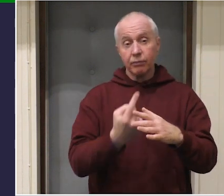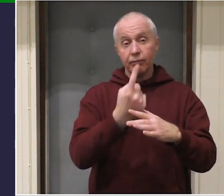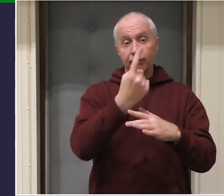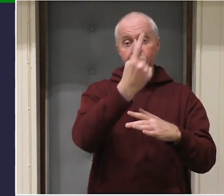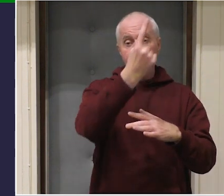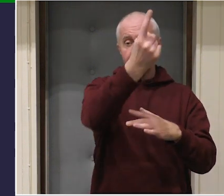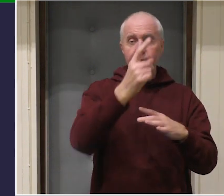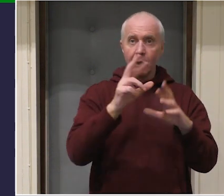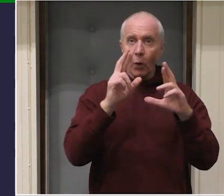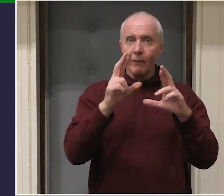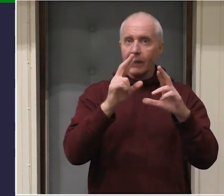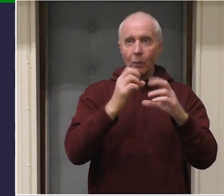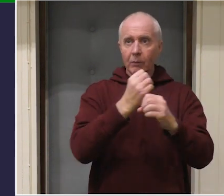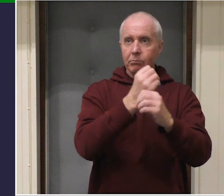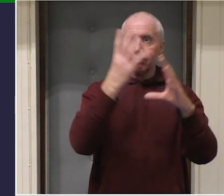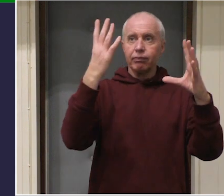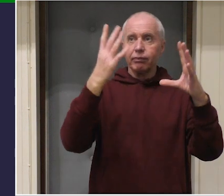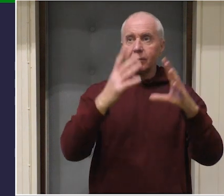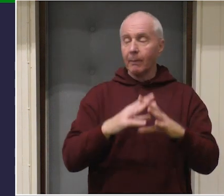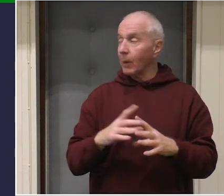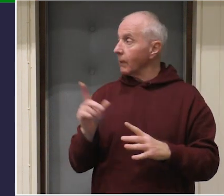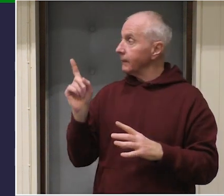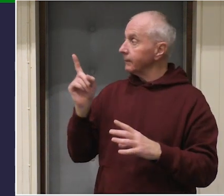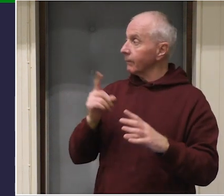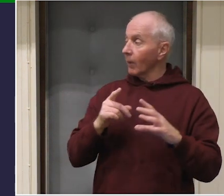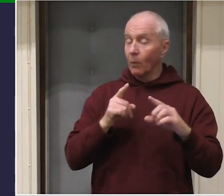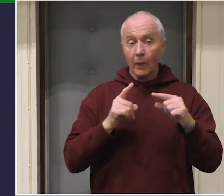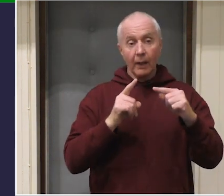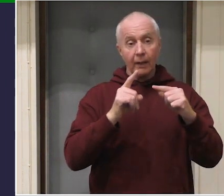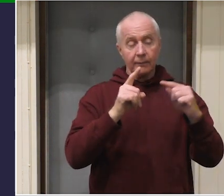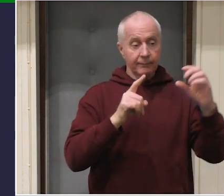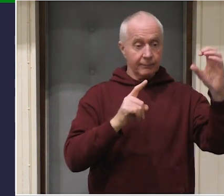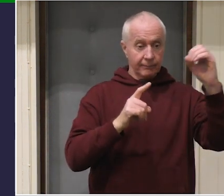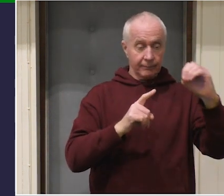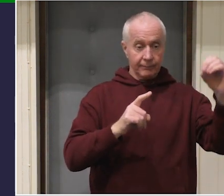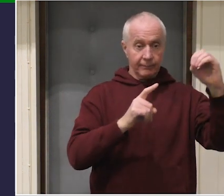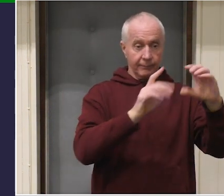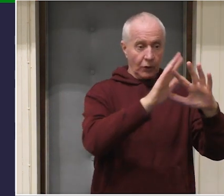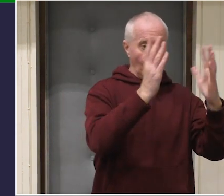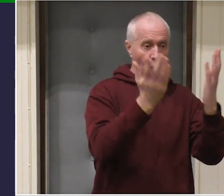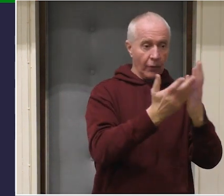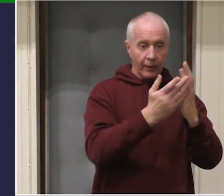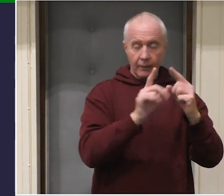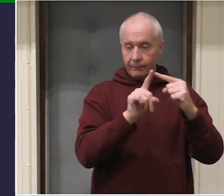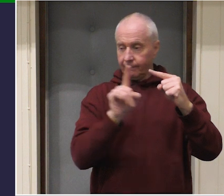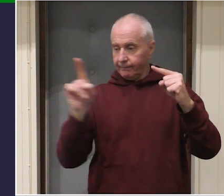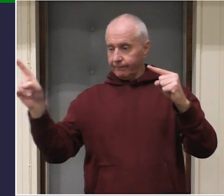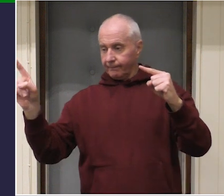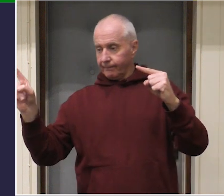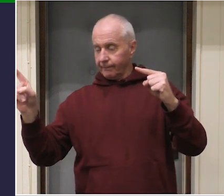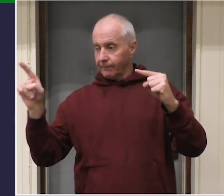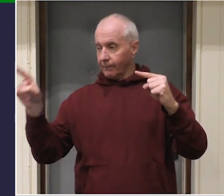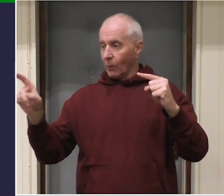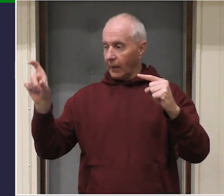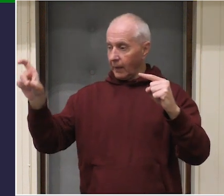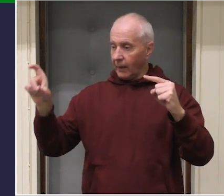really guarantee these things. But it will move out to a point beyond Earth, in the opposite direction from the Sun. It will sit there, and for at